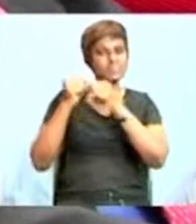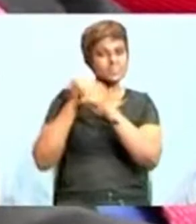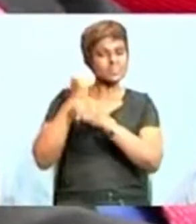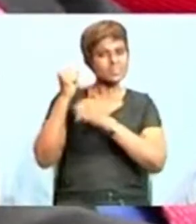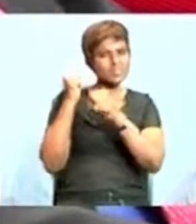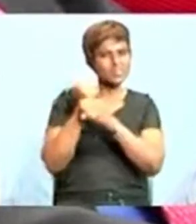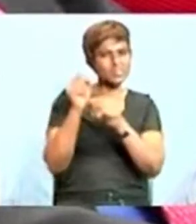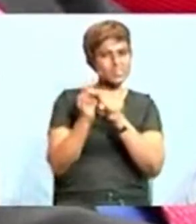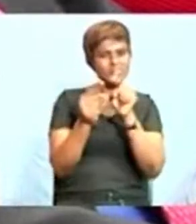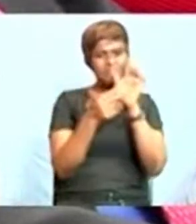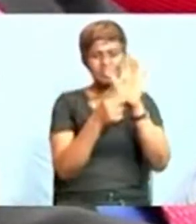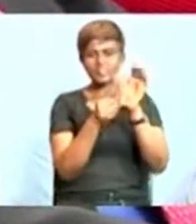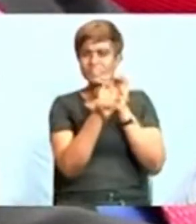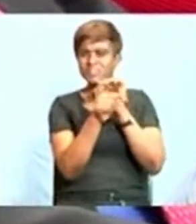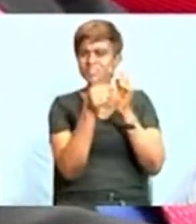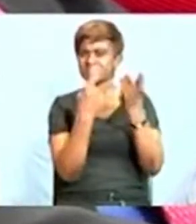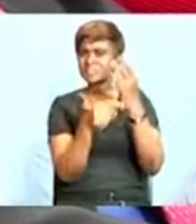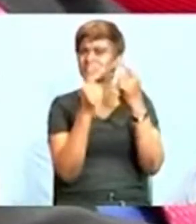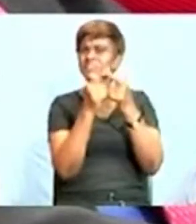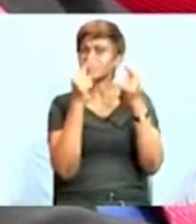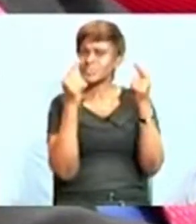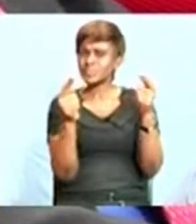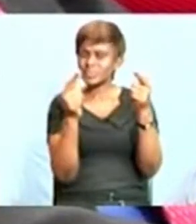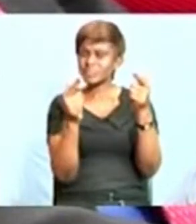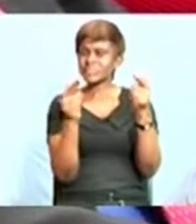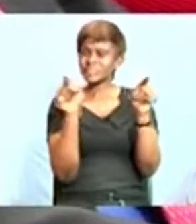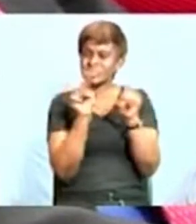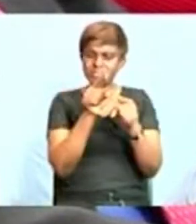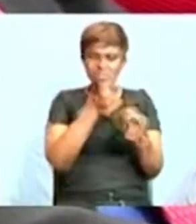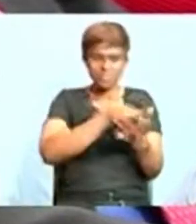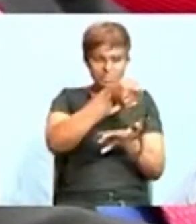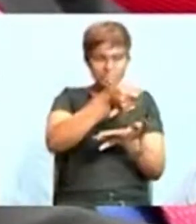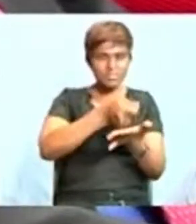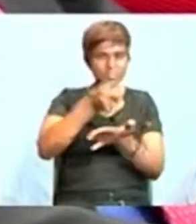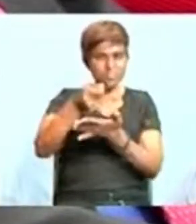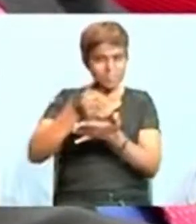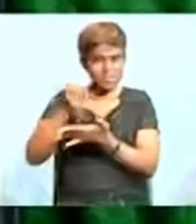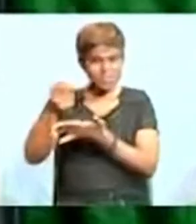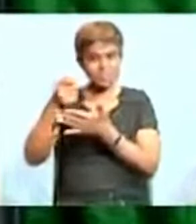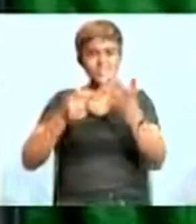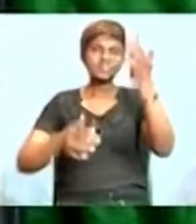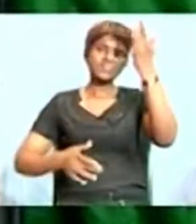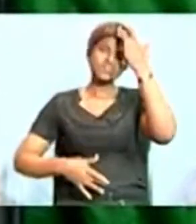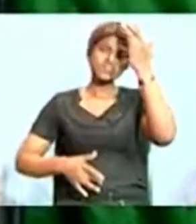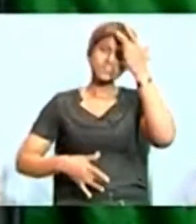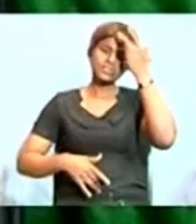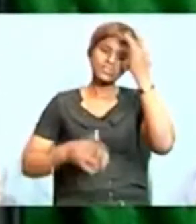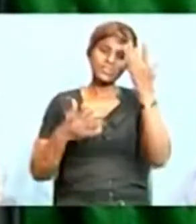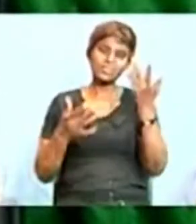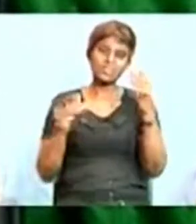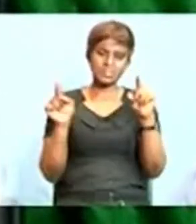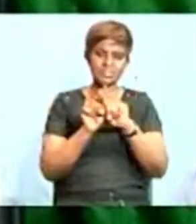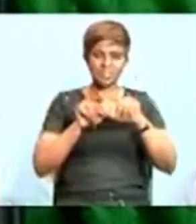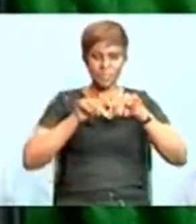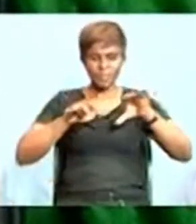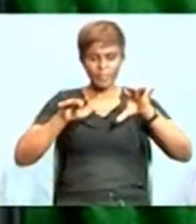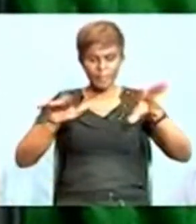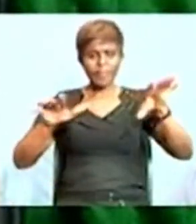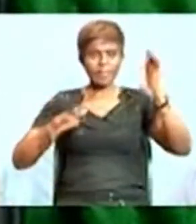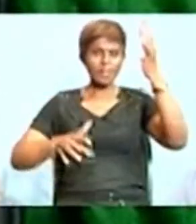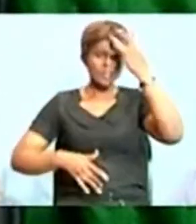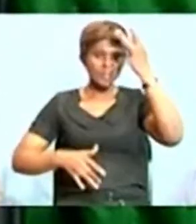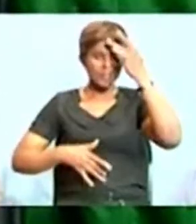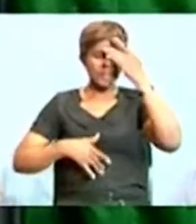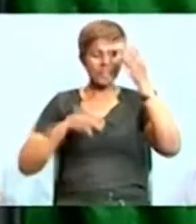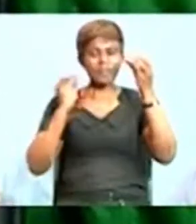been attributed to the major causes of transmission of communicable diseases and the spread of diseases